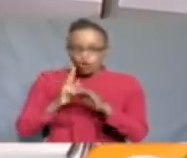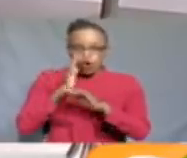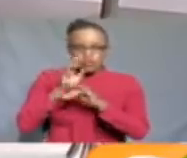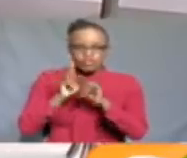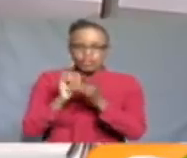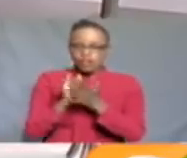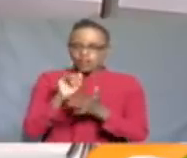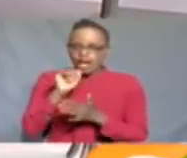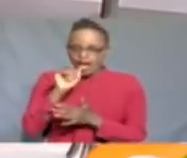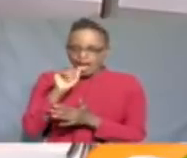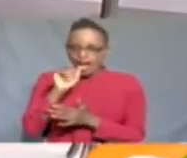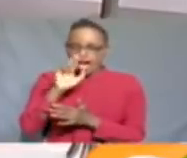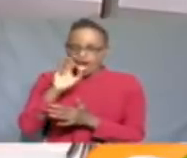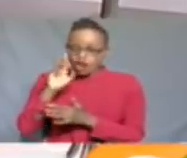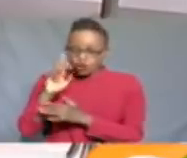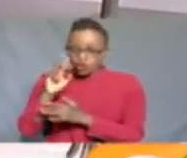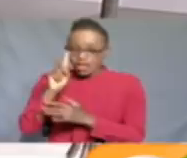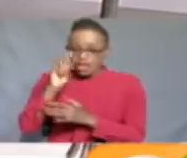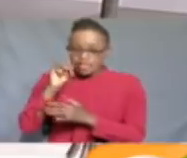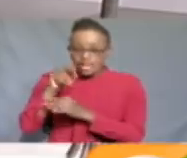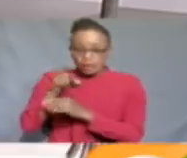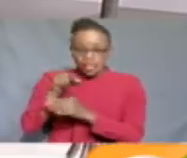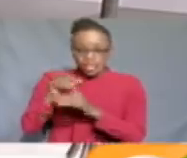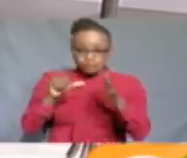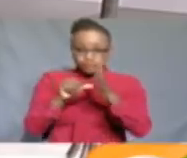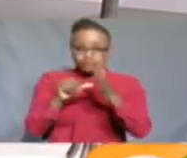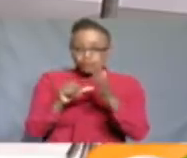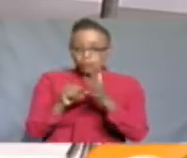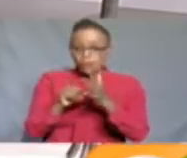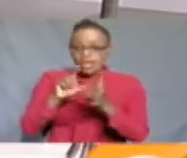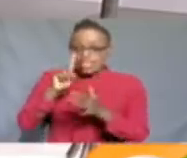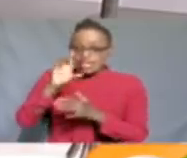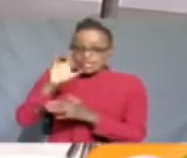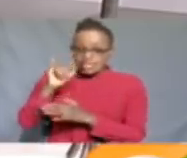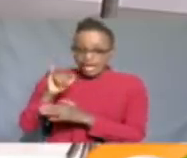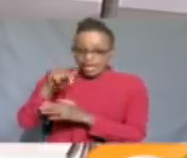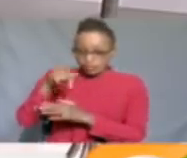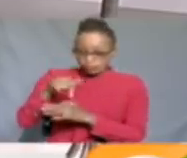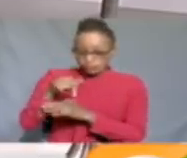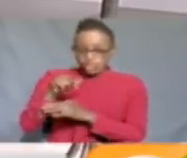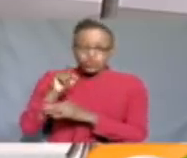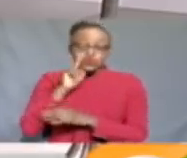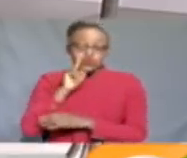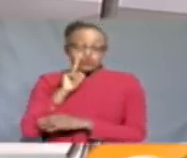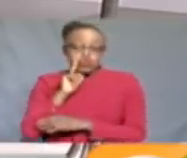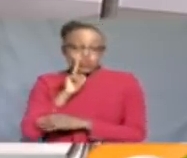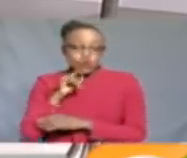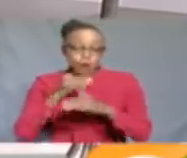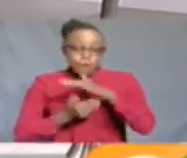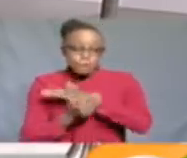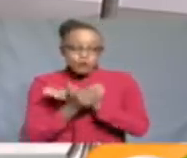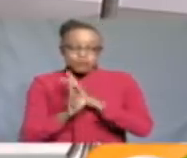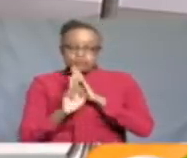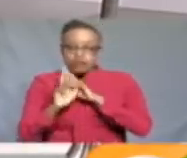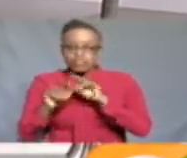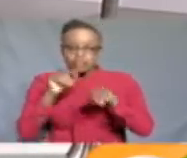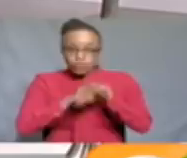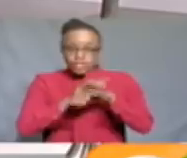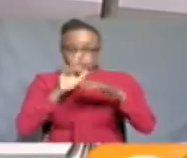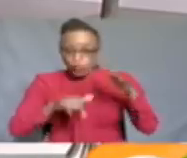and Kimwarer dam scandal. He's expected at the Directorate of Criminal Investigations tomorrow morning to respond to, get